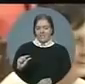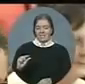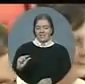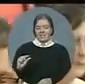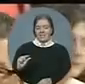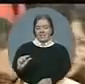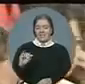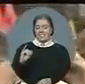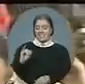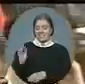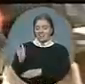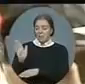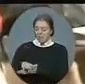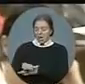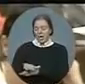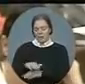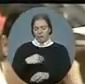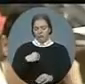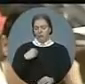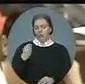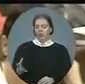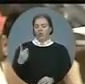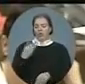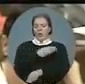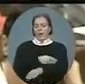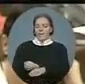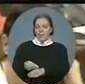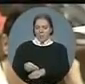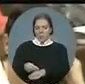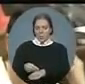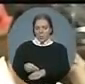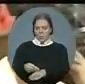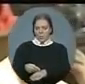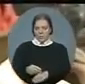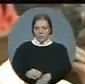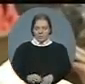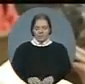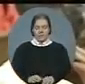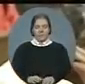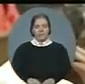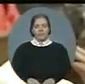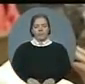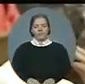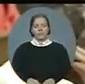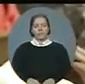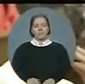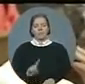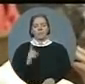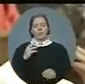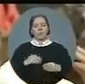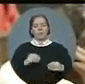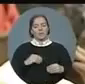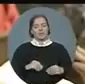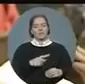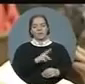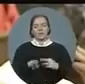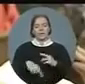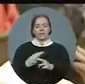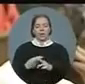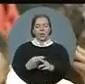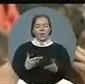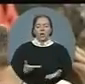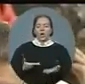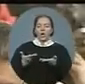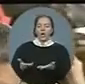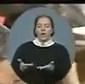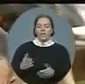The book about Mr. Kahneman also quotes none other than the Prime Minister as mentioning, quote, the offer to Chuck, end of quote.